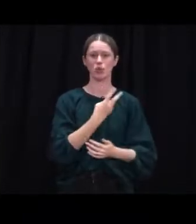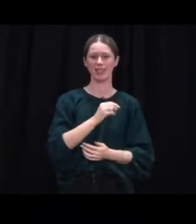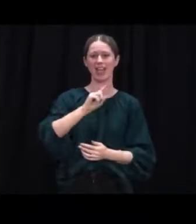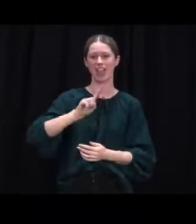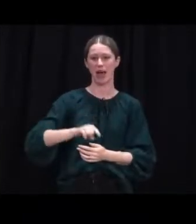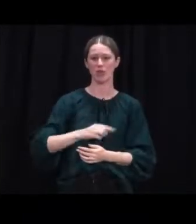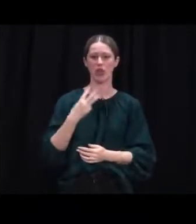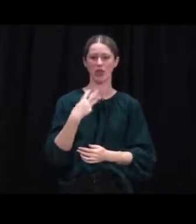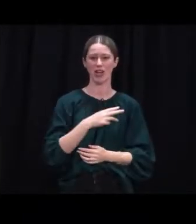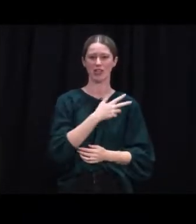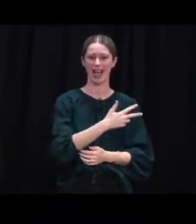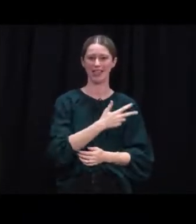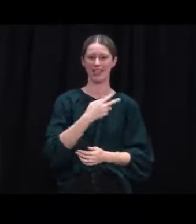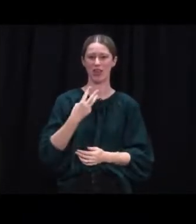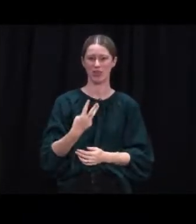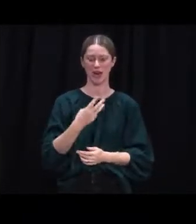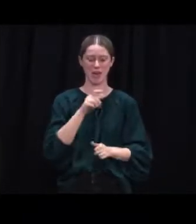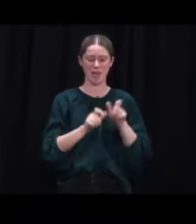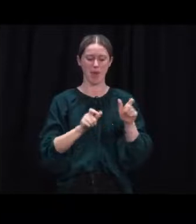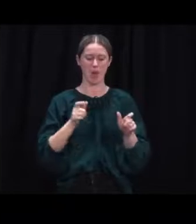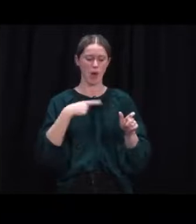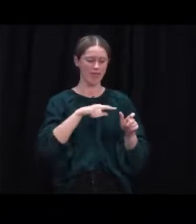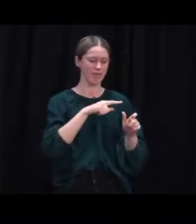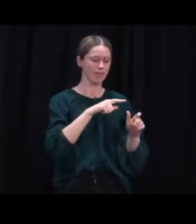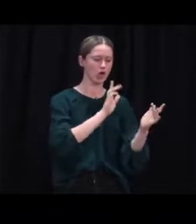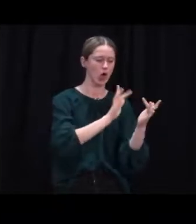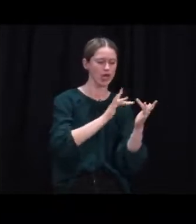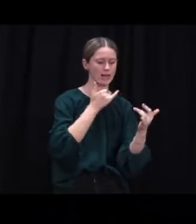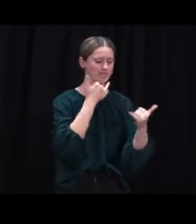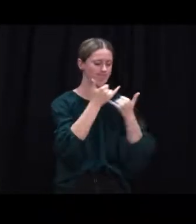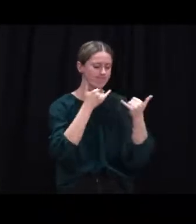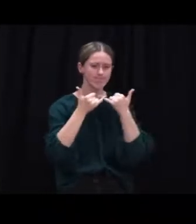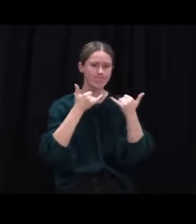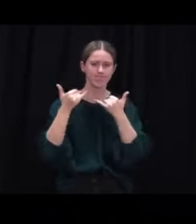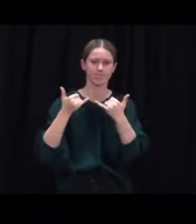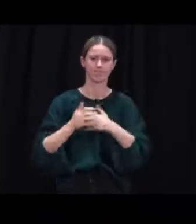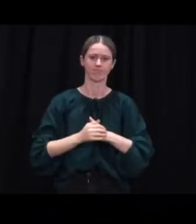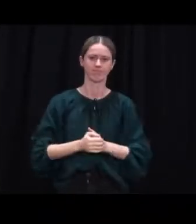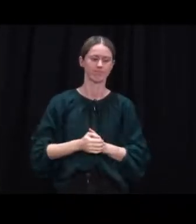have taken to identifying contacts. As of 9 a.m. this morning, there were